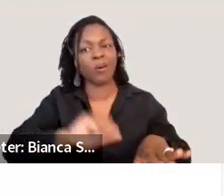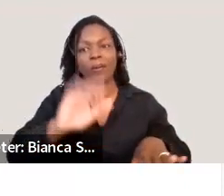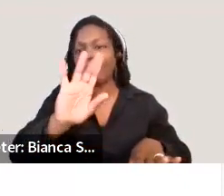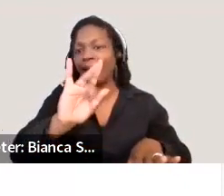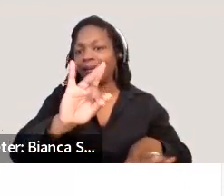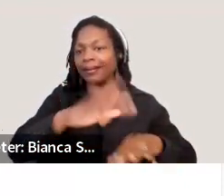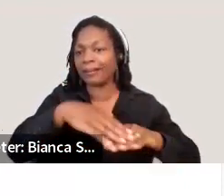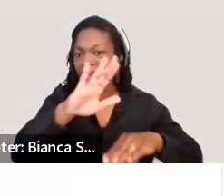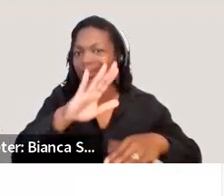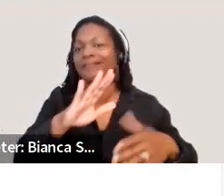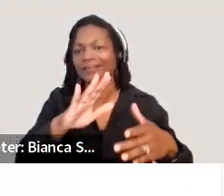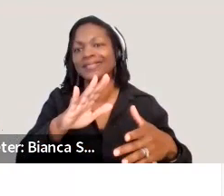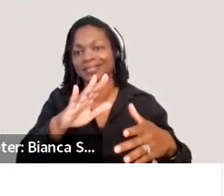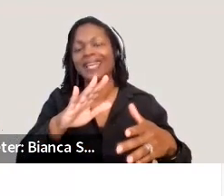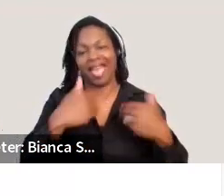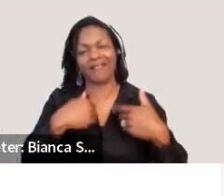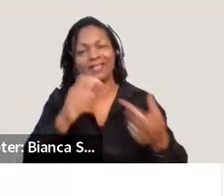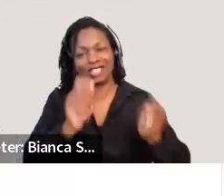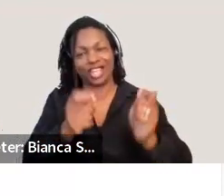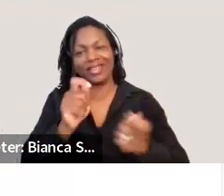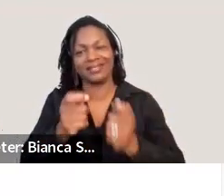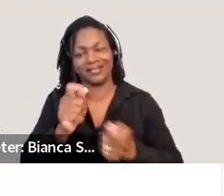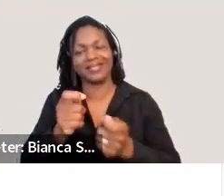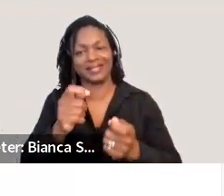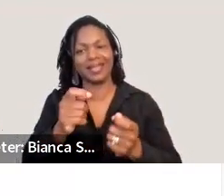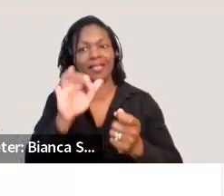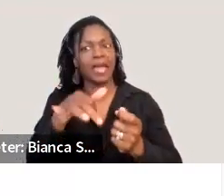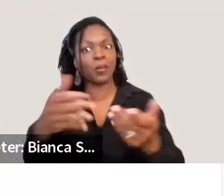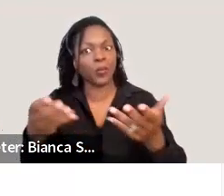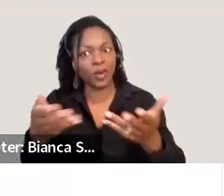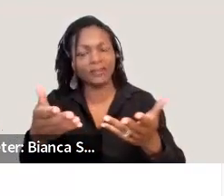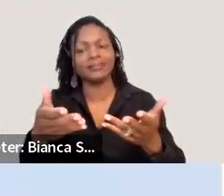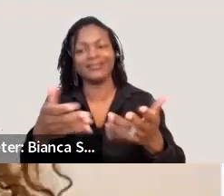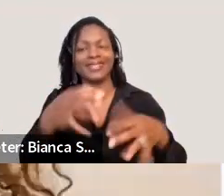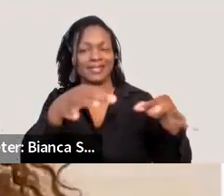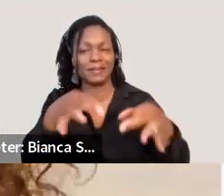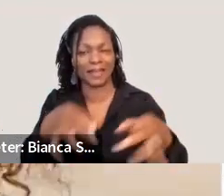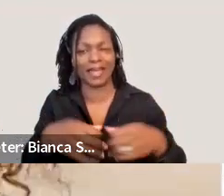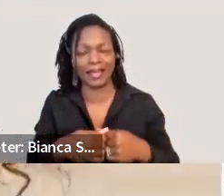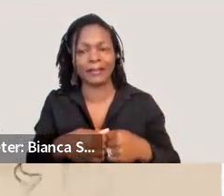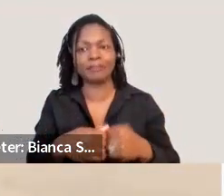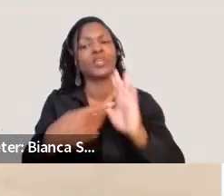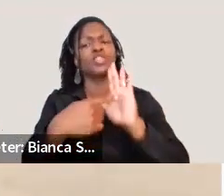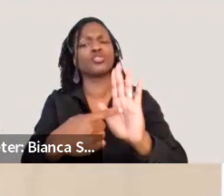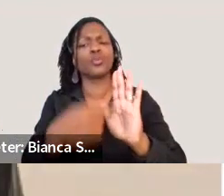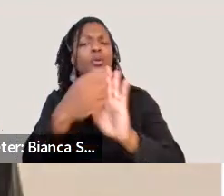of guidance here. And I'll just show you what one of the articles looks like.